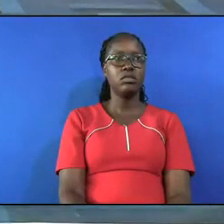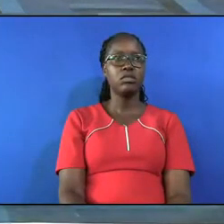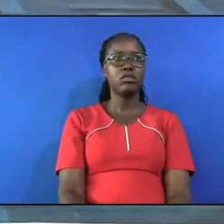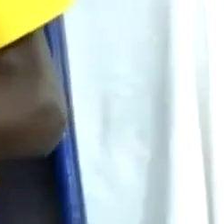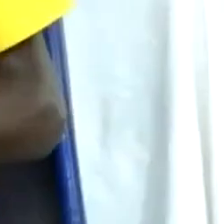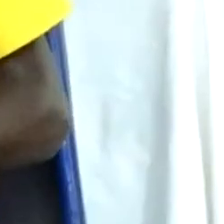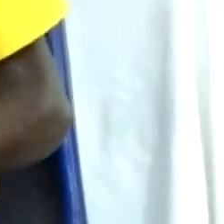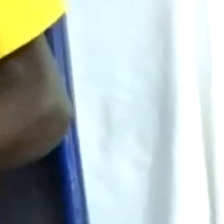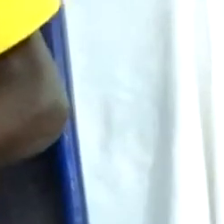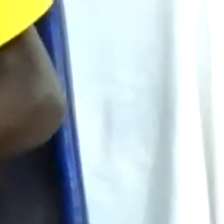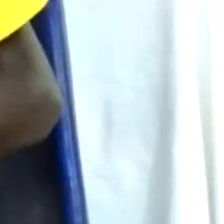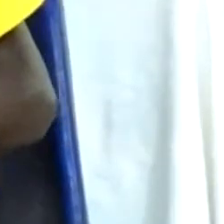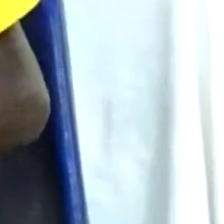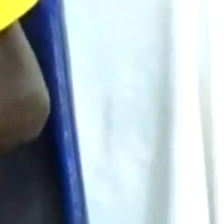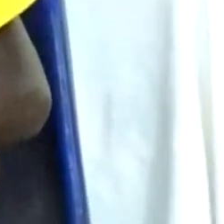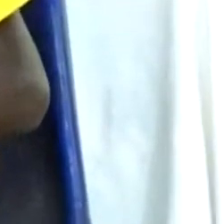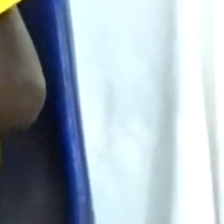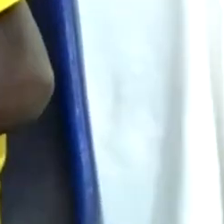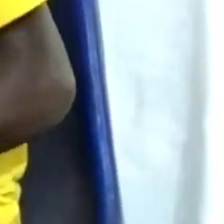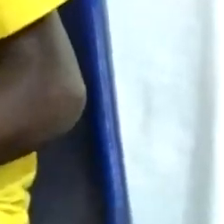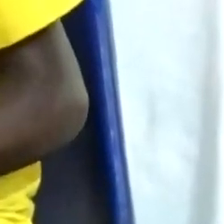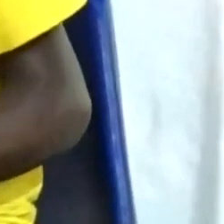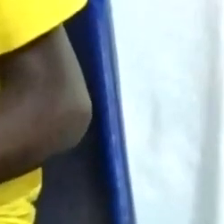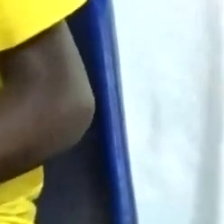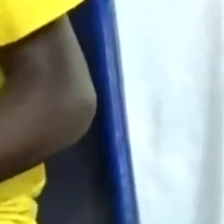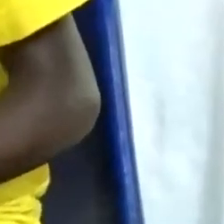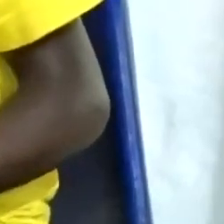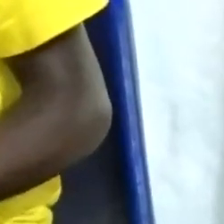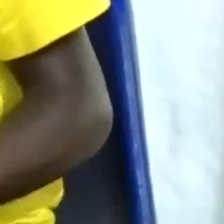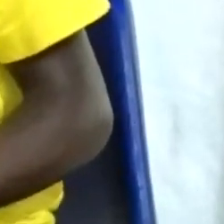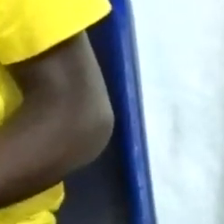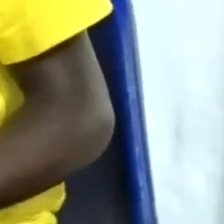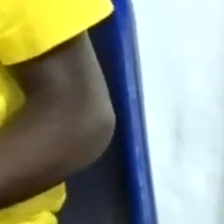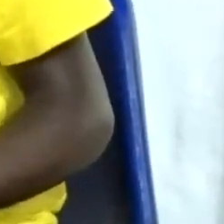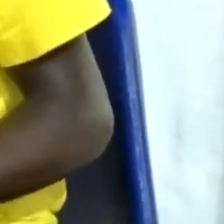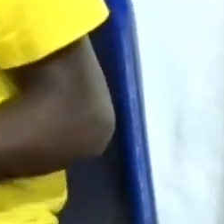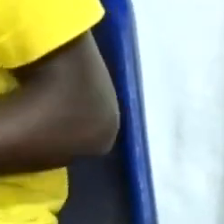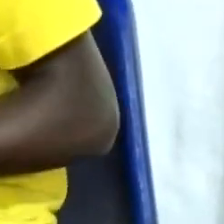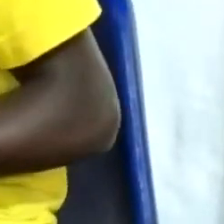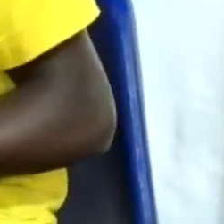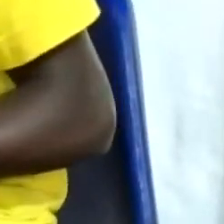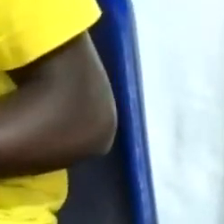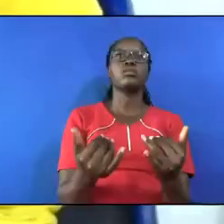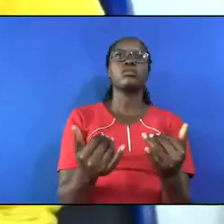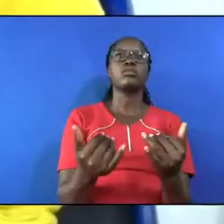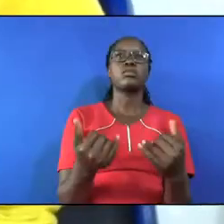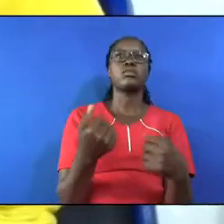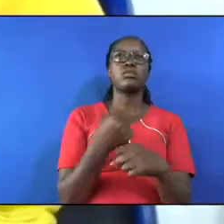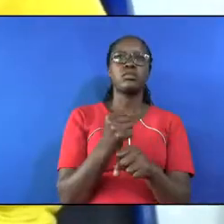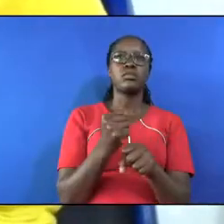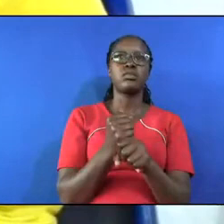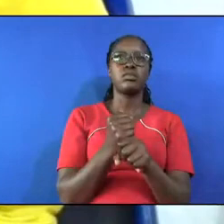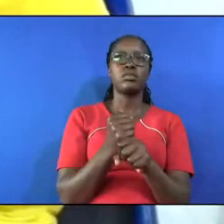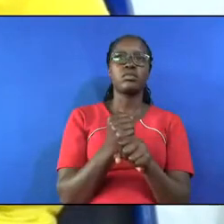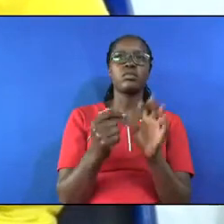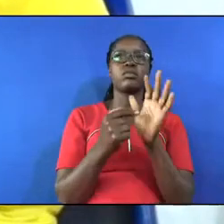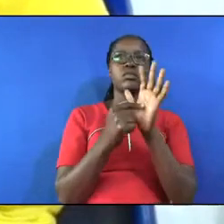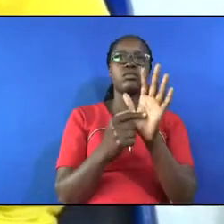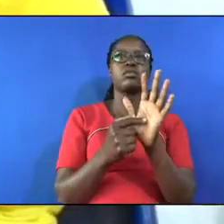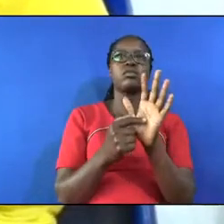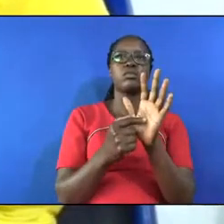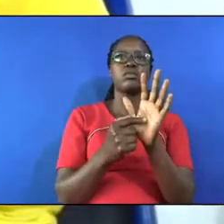Romans chapter 16, verse 26, and it says, now, however